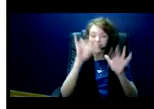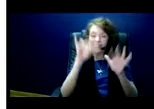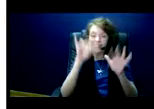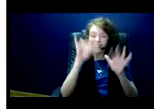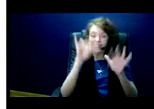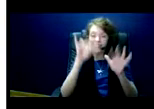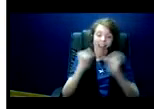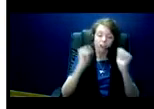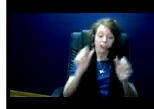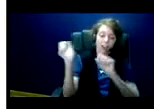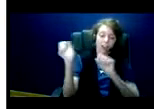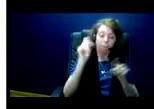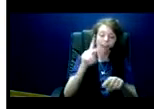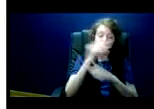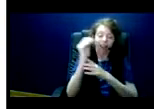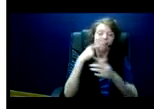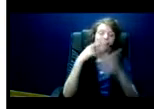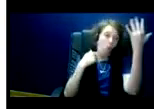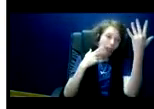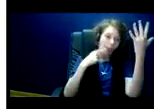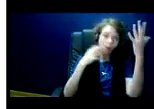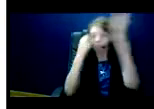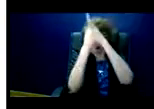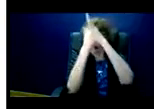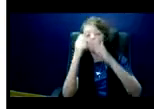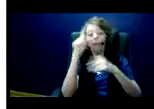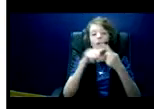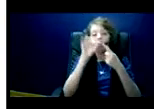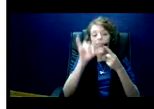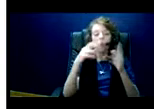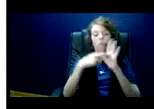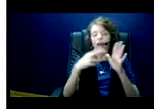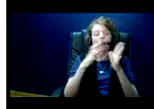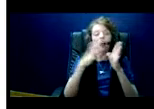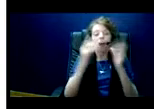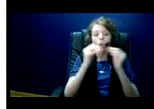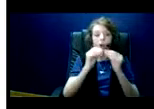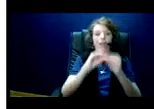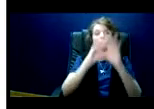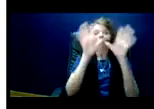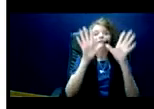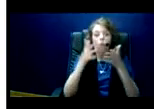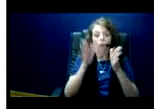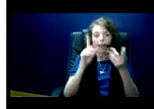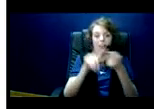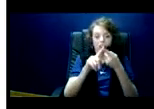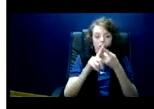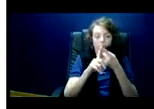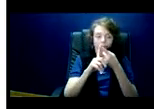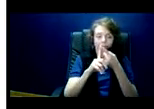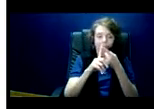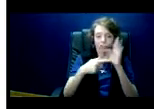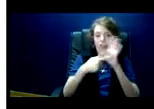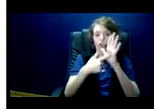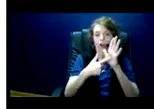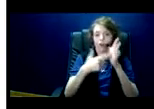actor can come back and either put a hand up or put a fist up as their response, which is a much more clear way of distinguishing in a